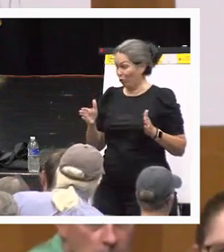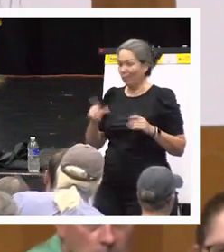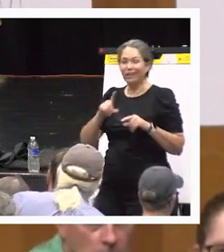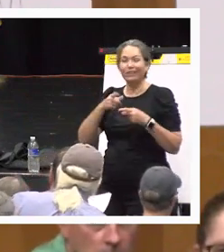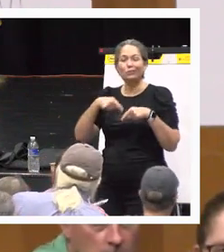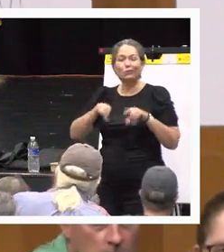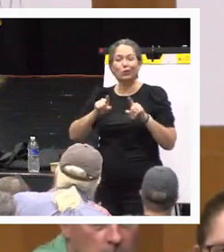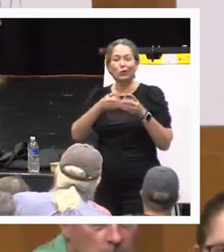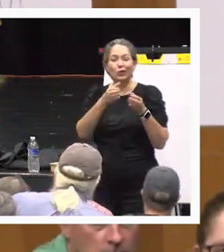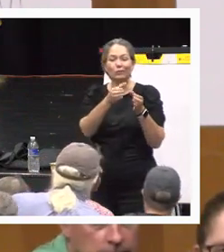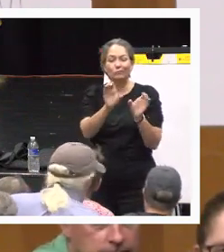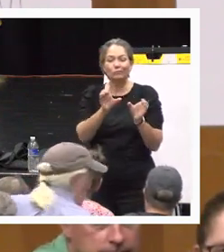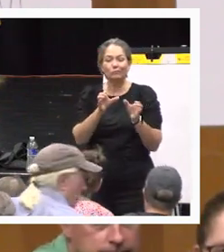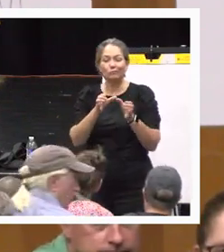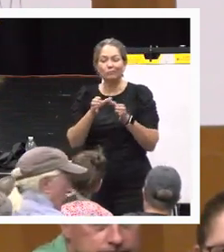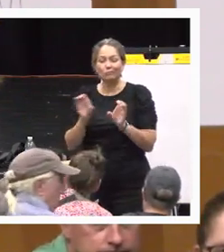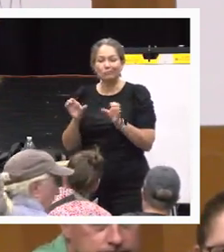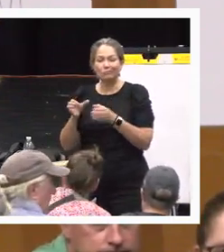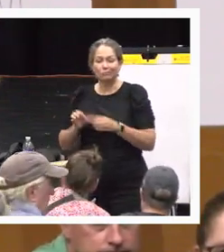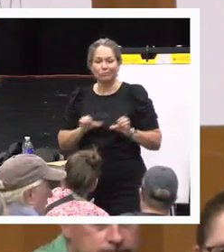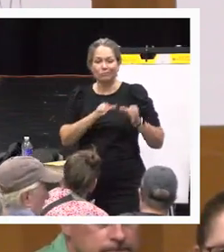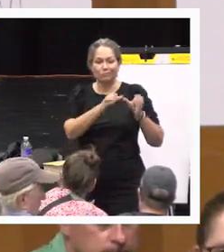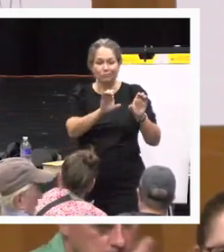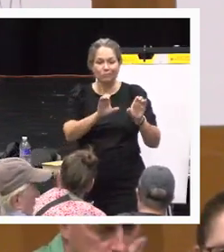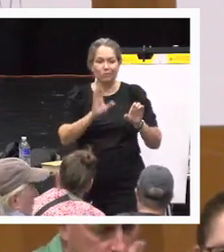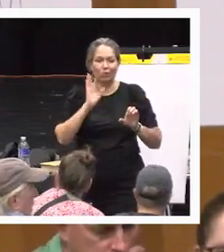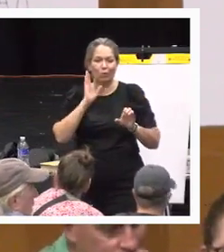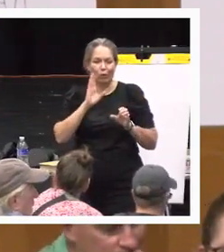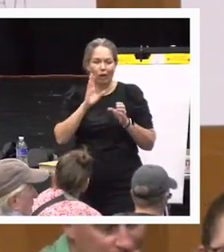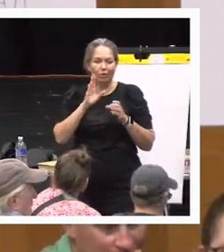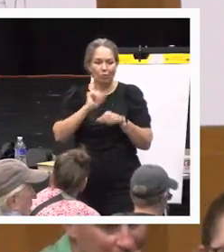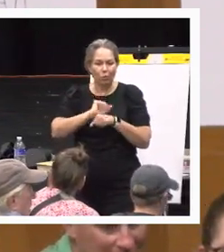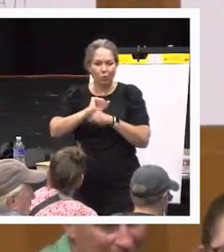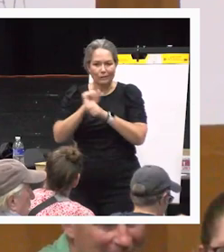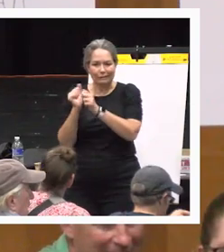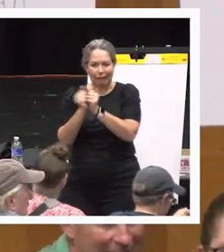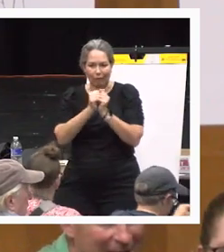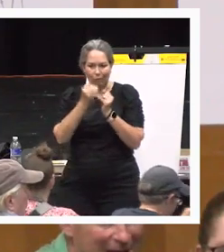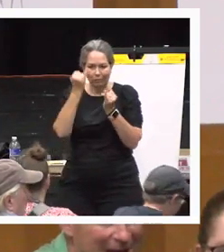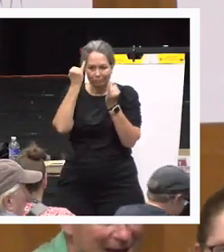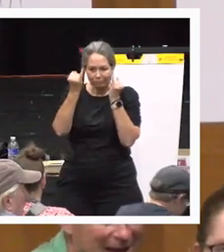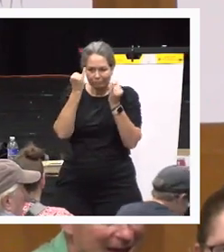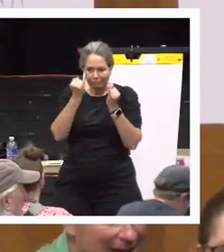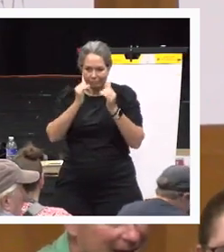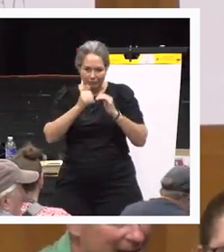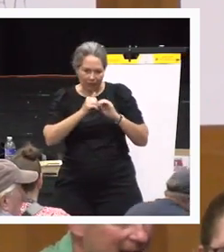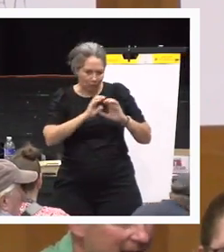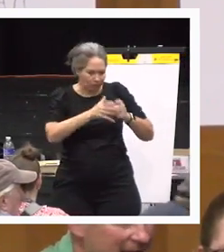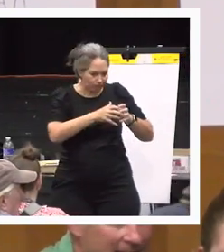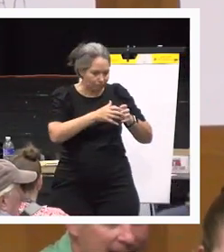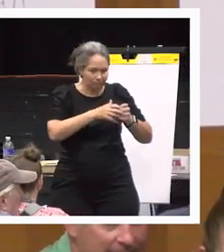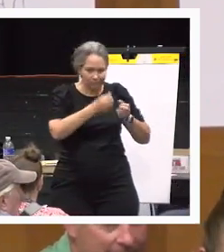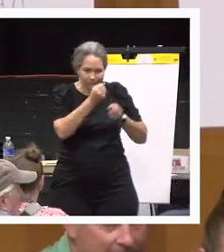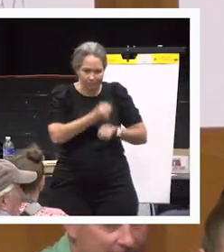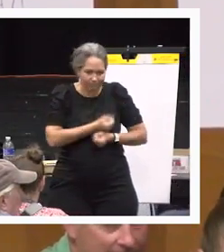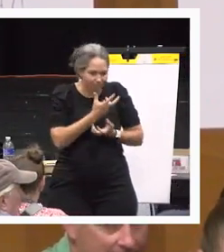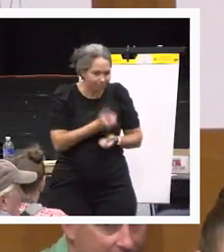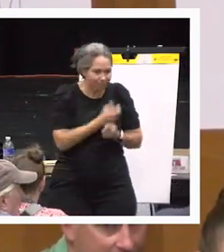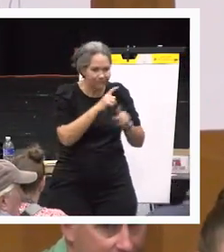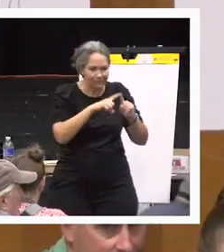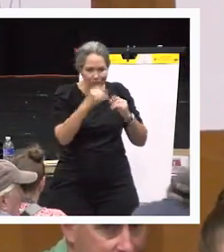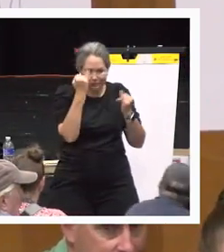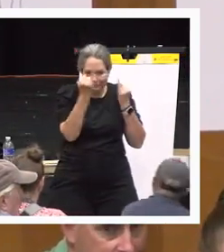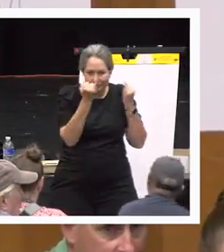breakout will be a larger discussion of the idea of this commission, and people can share their ideas for